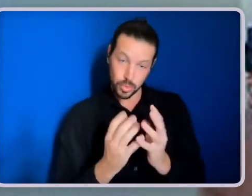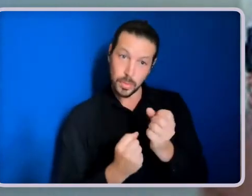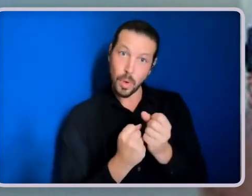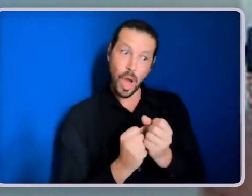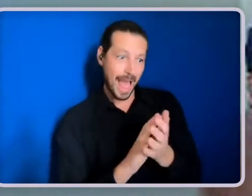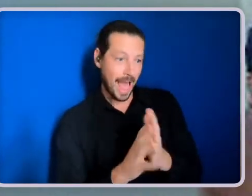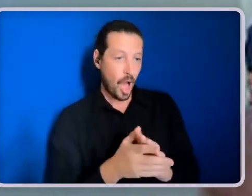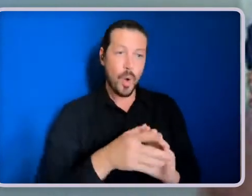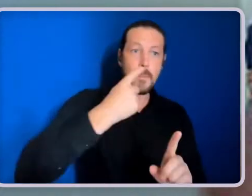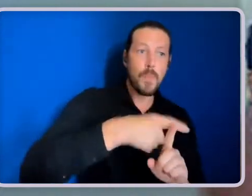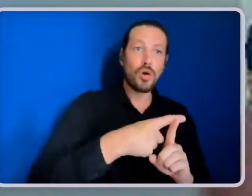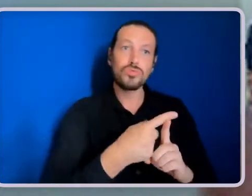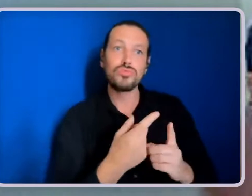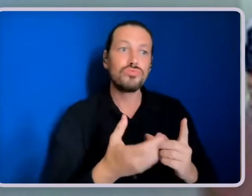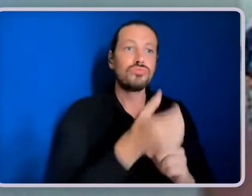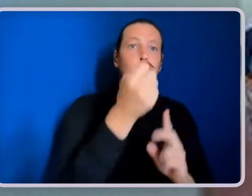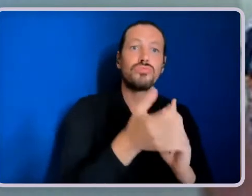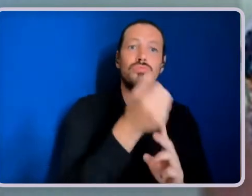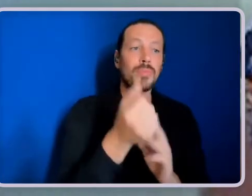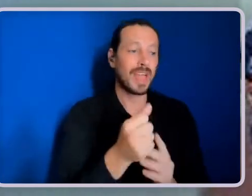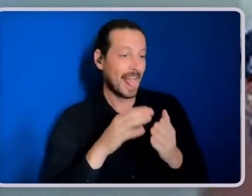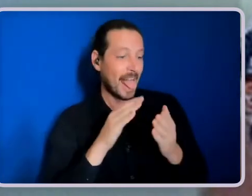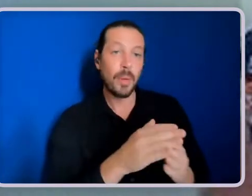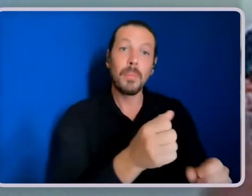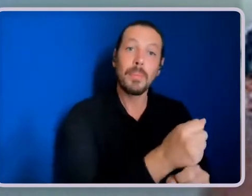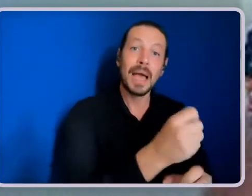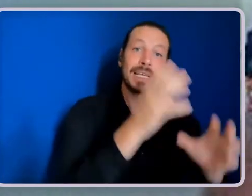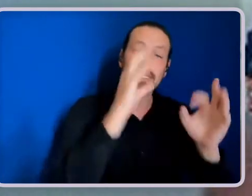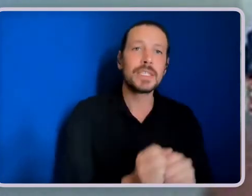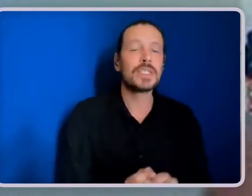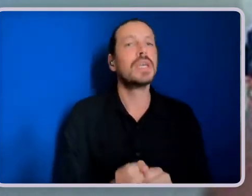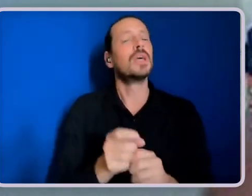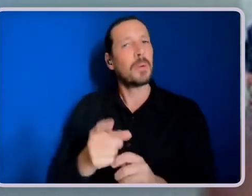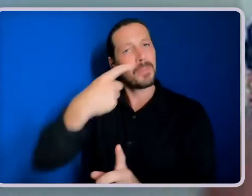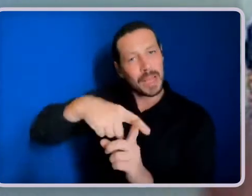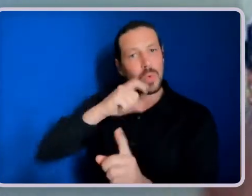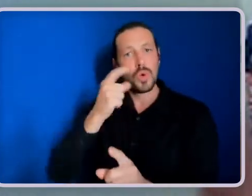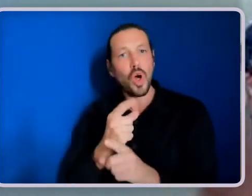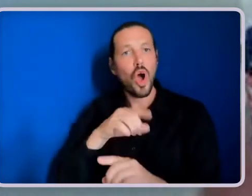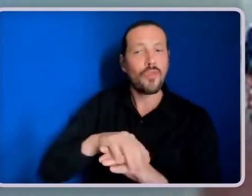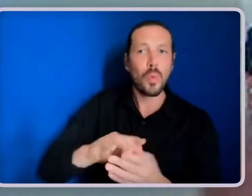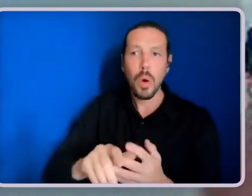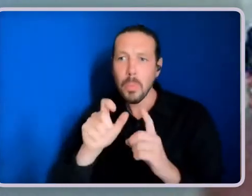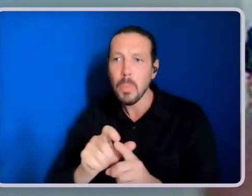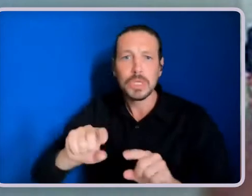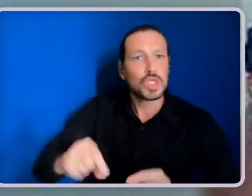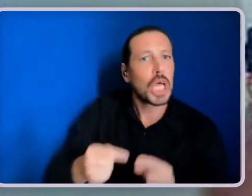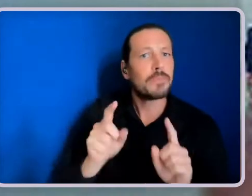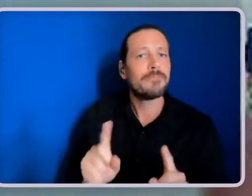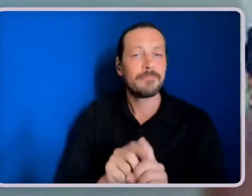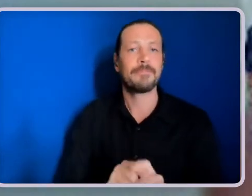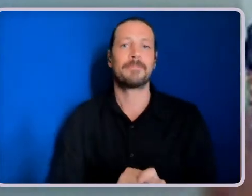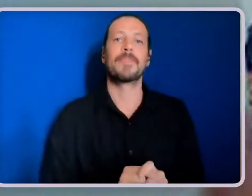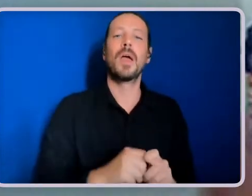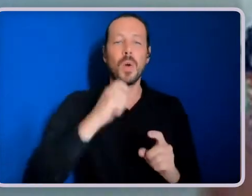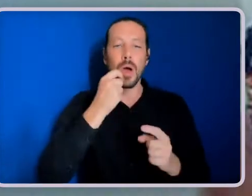decision-making support, as well as the limitations and challenges she encounters. To step us through this process and how it